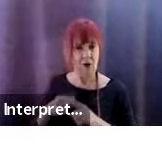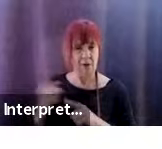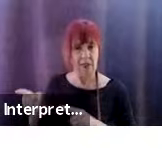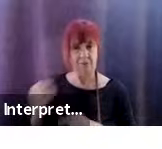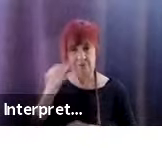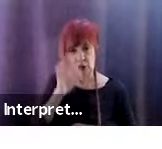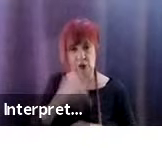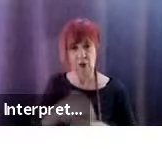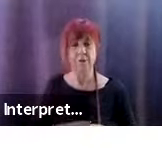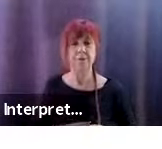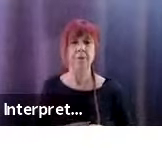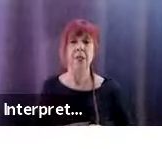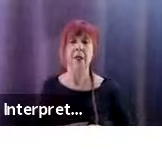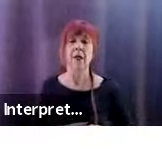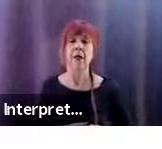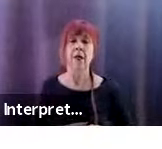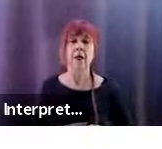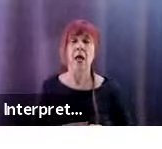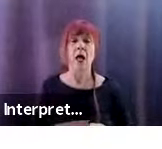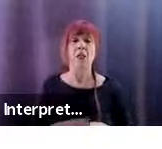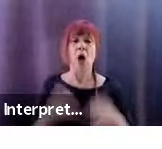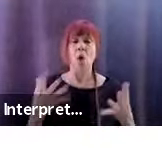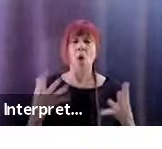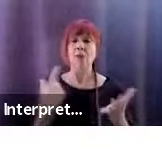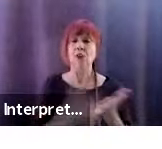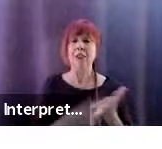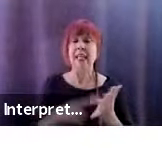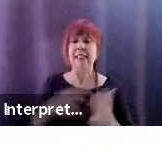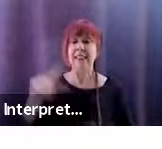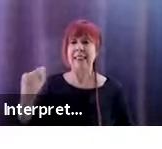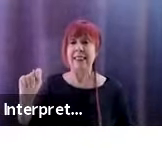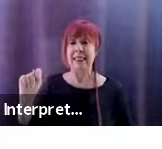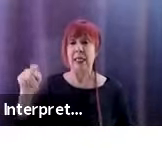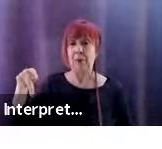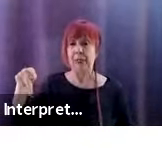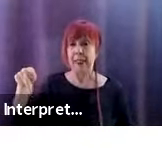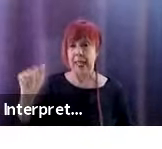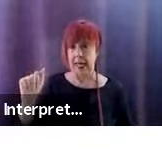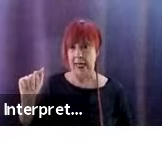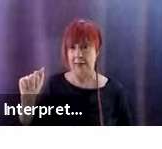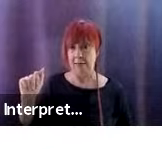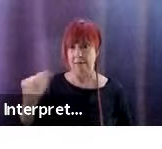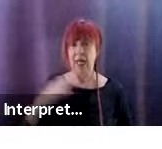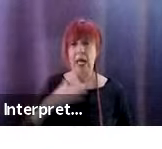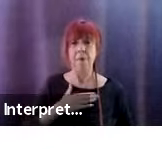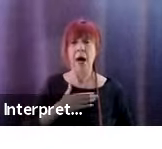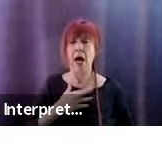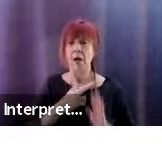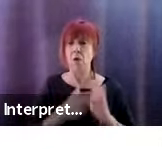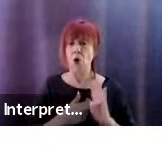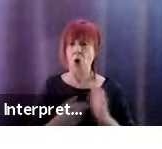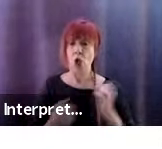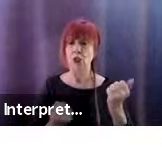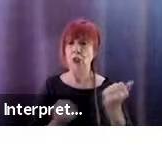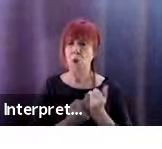more about the work of the TPA and my role in supporting the third-party administrator process is serving